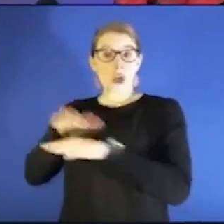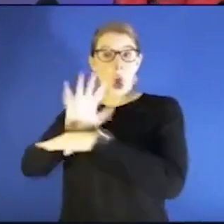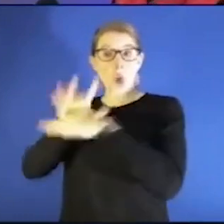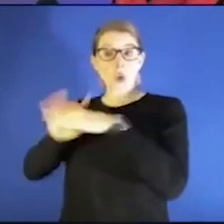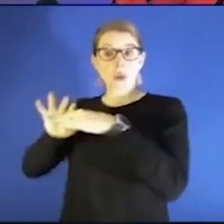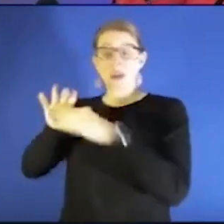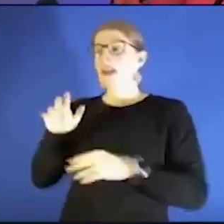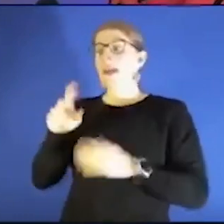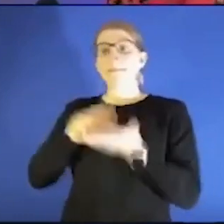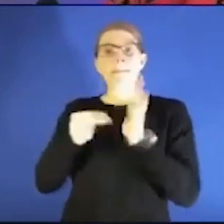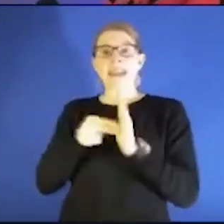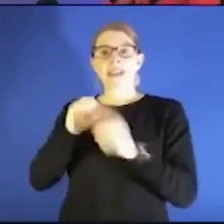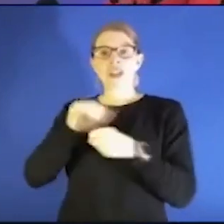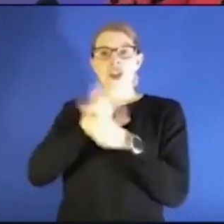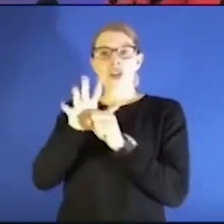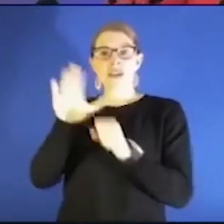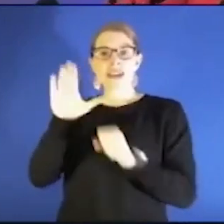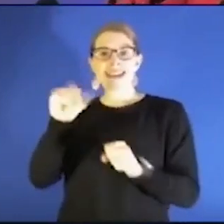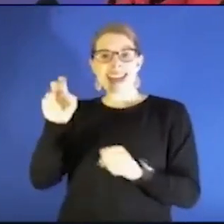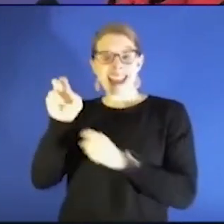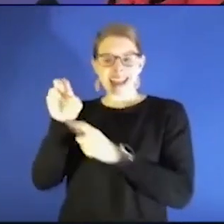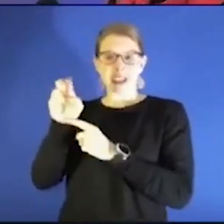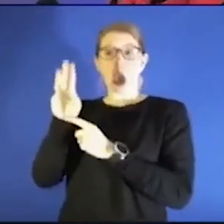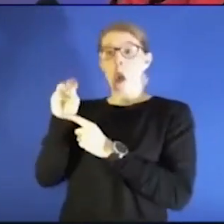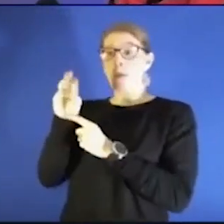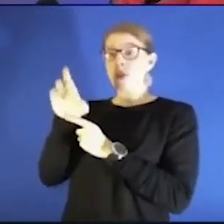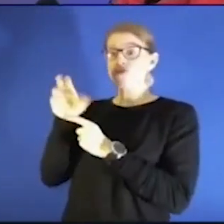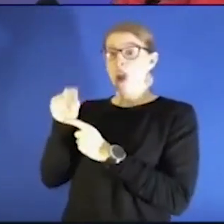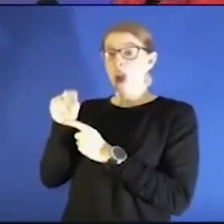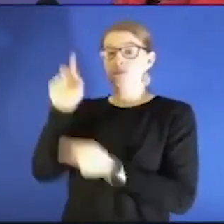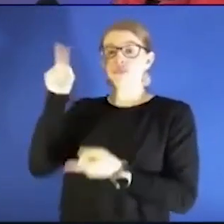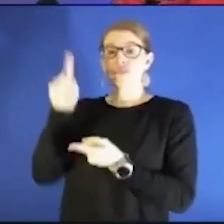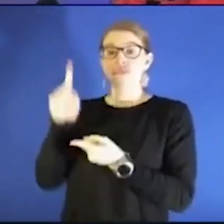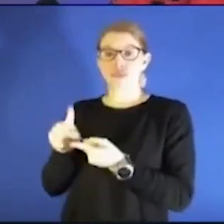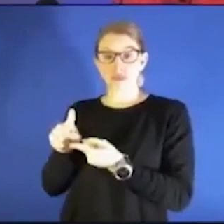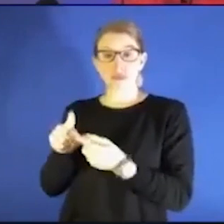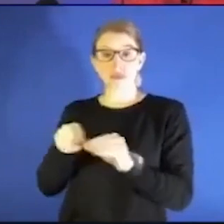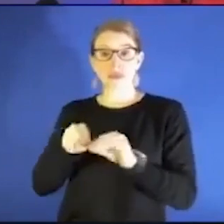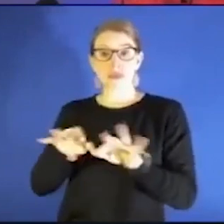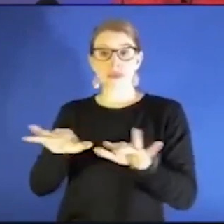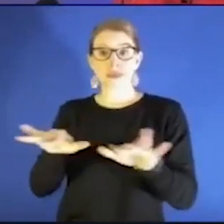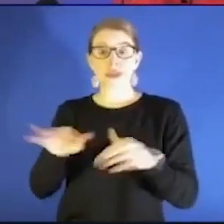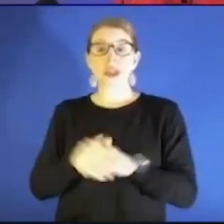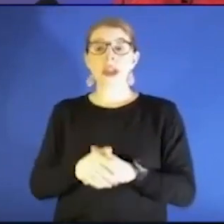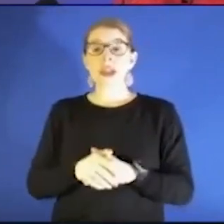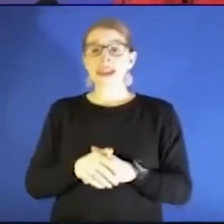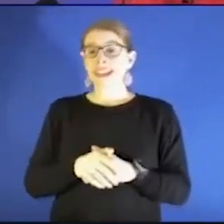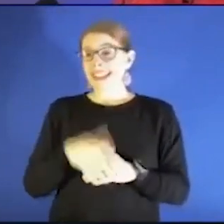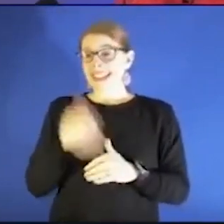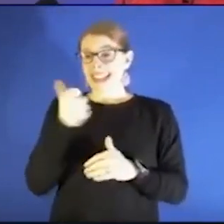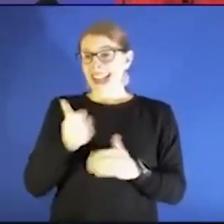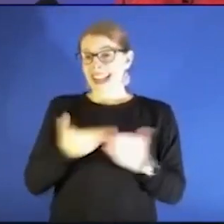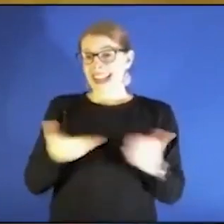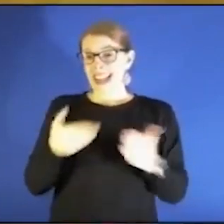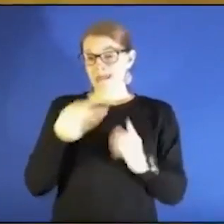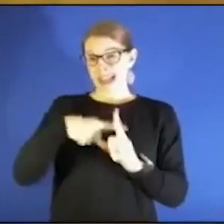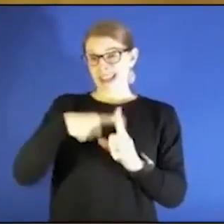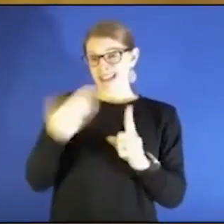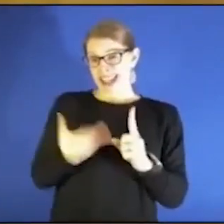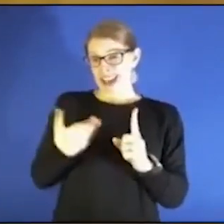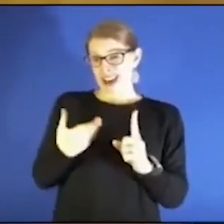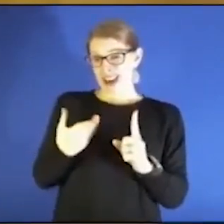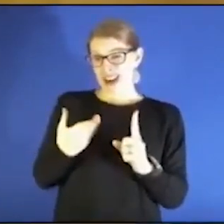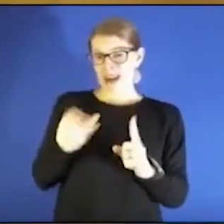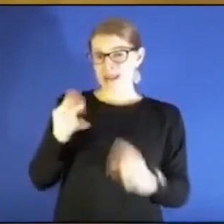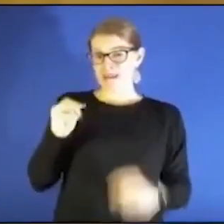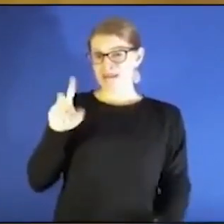cases. What might that tell us here in the Midwest? Any good news for us? I don't think we're quite there yet. I did